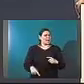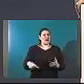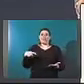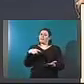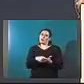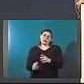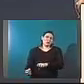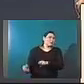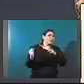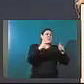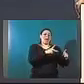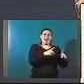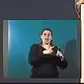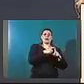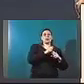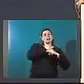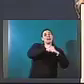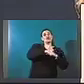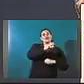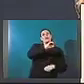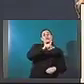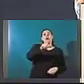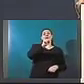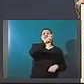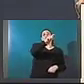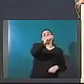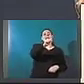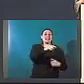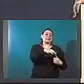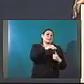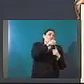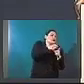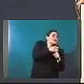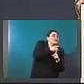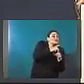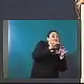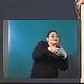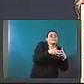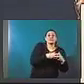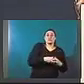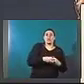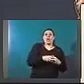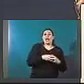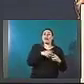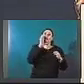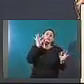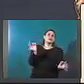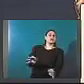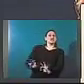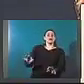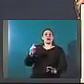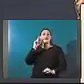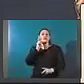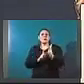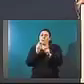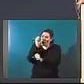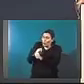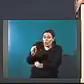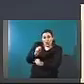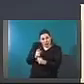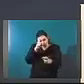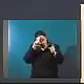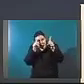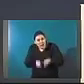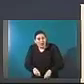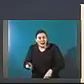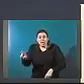to go back to the protection of Wall Street and special interests and the callous disregard for working people. Do you agree with